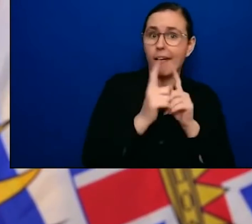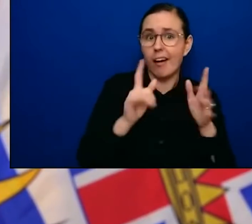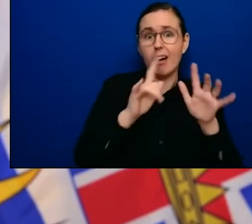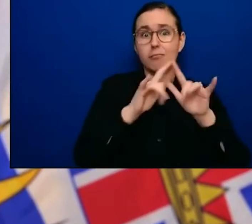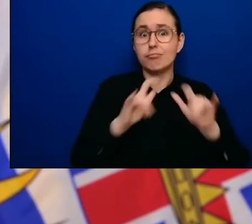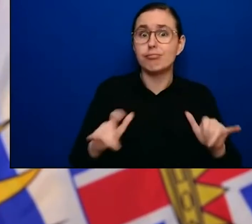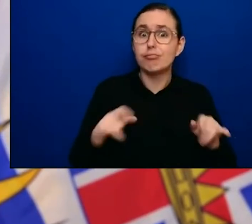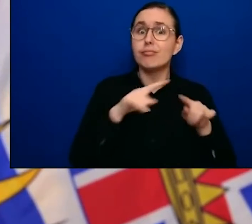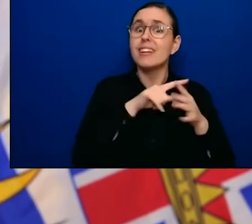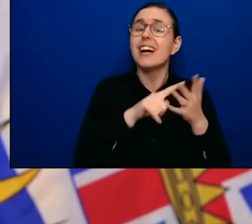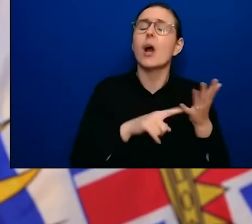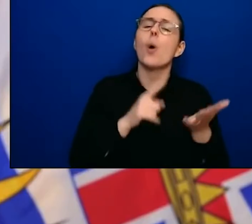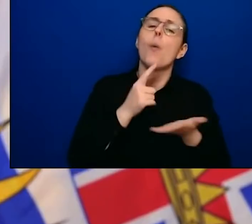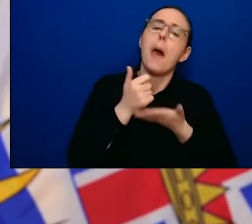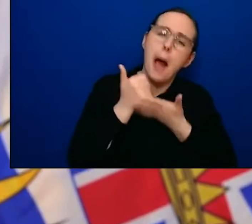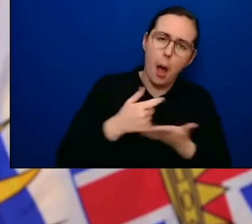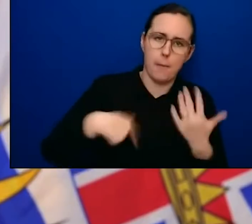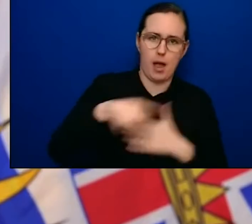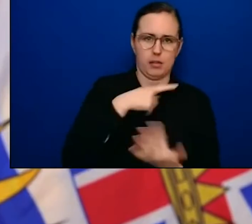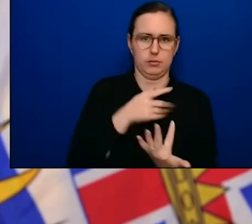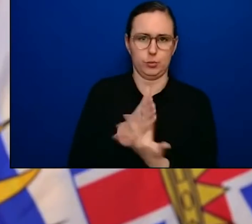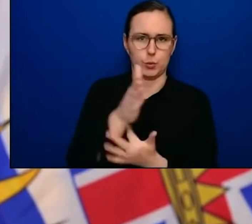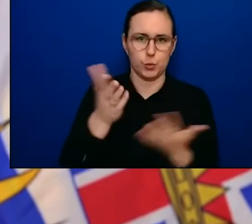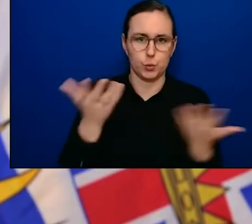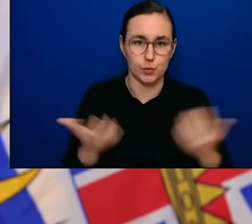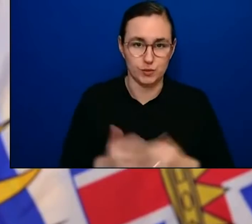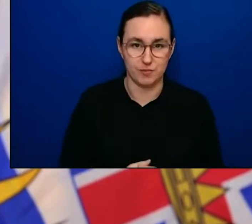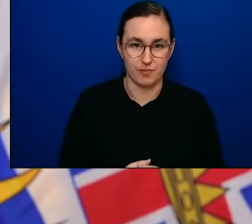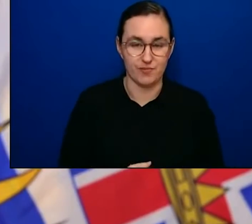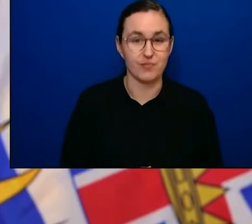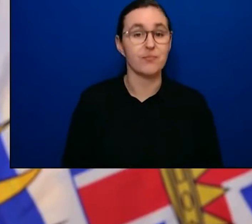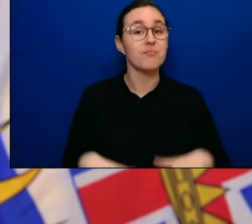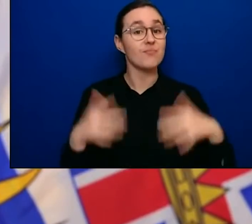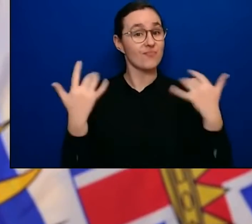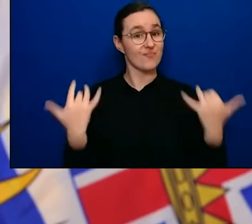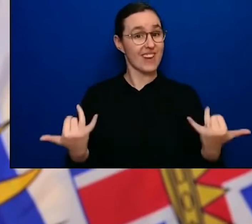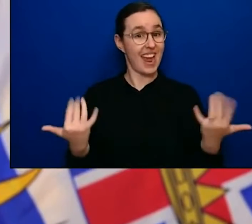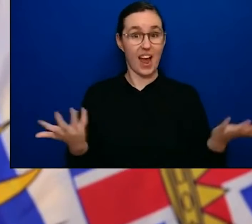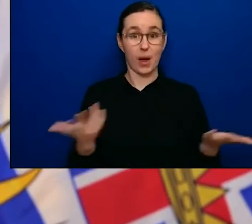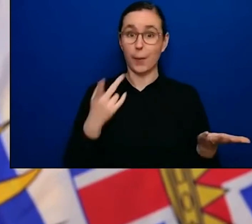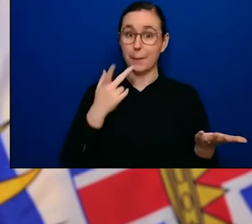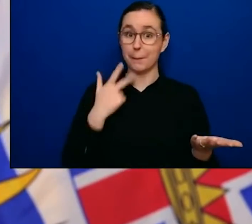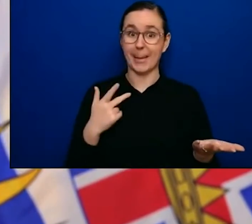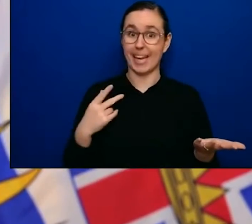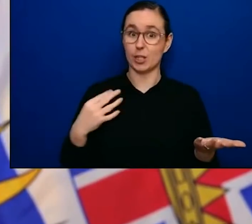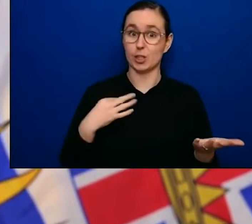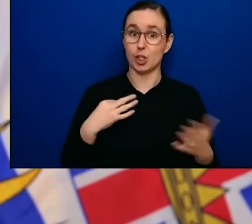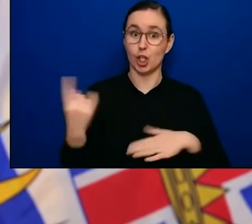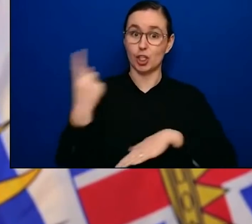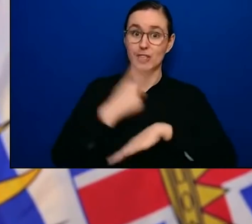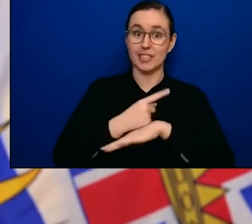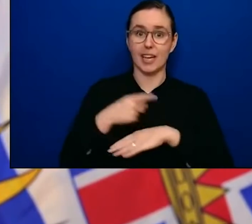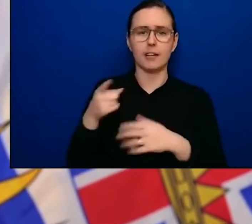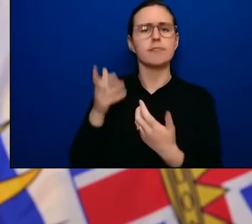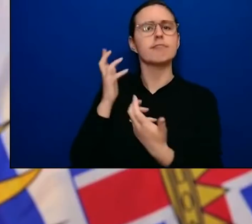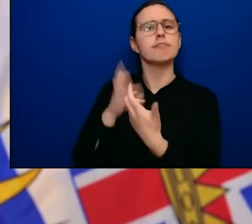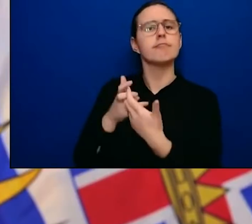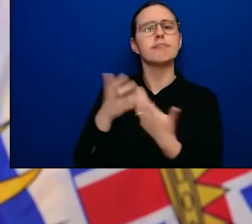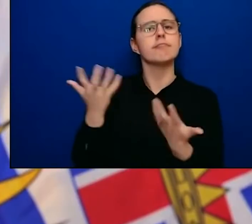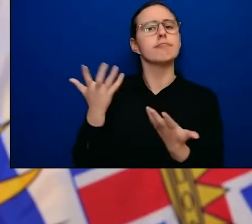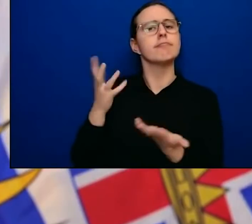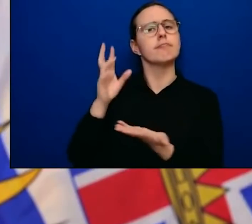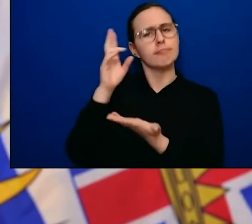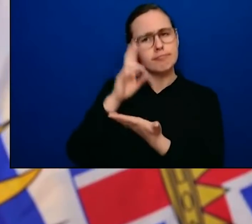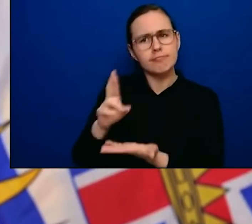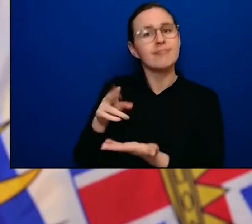important, and it is how we will get through this pandemic together, and continue to remind us to do that and to remind us